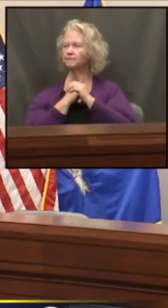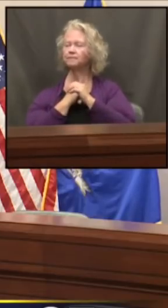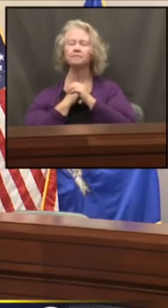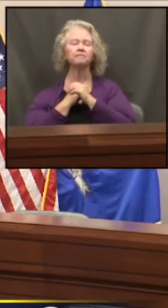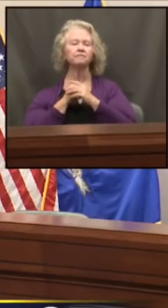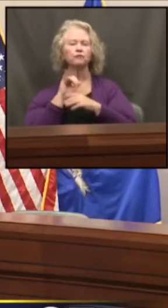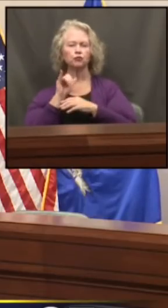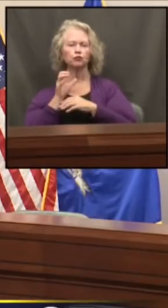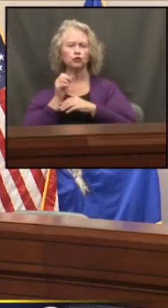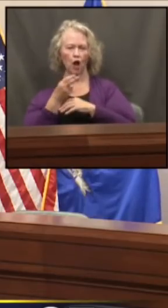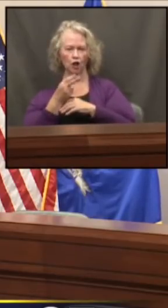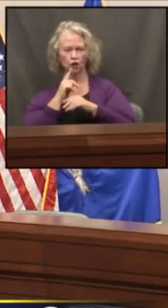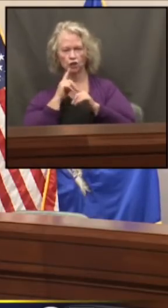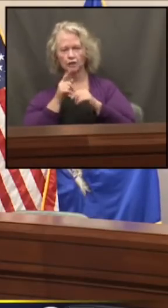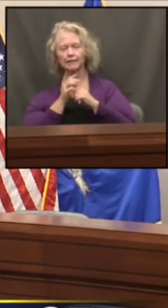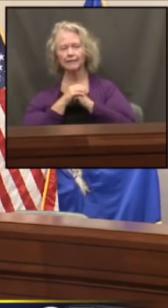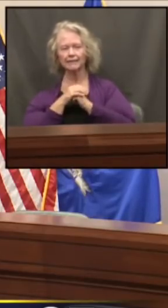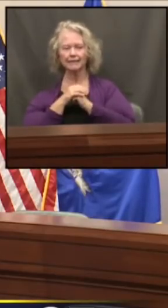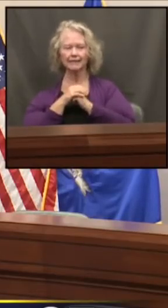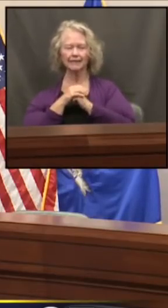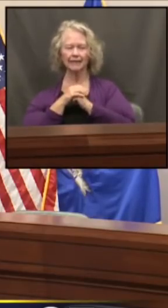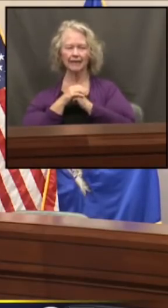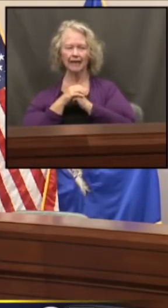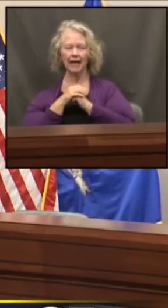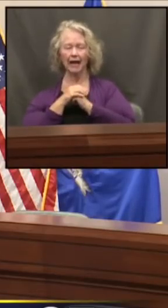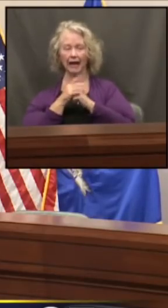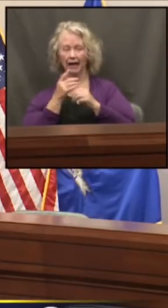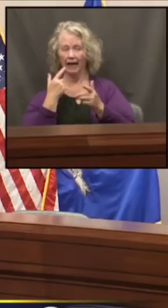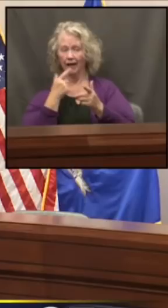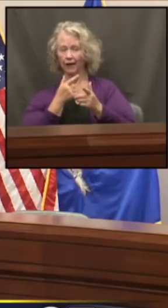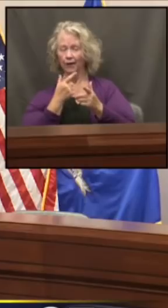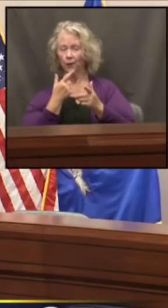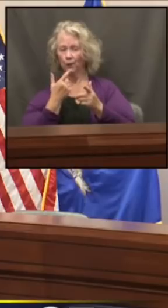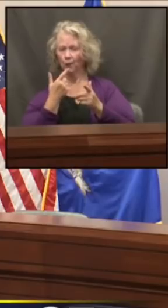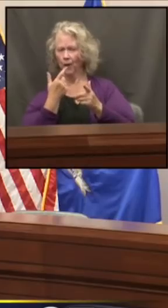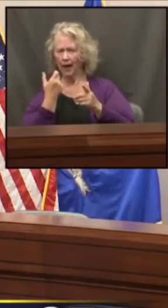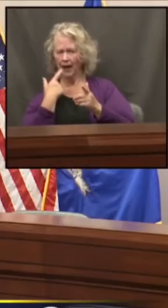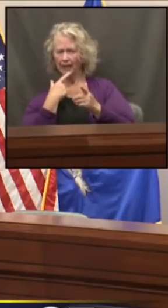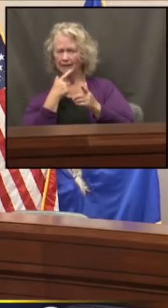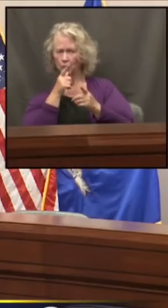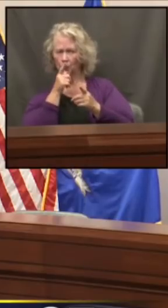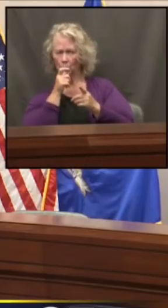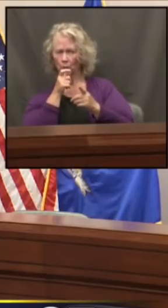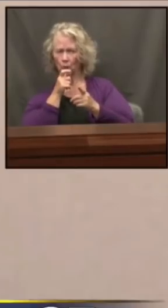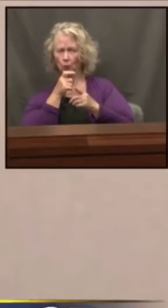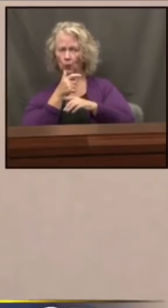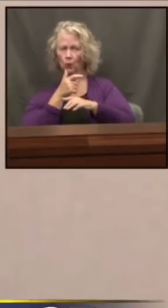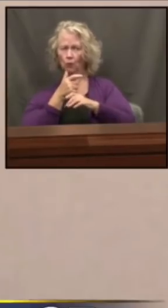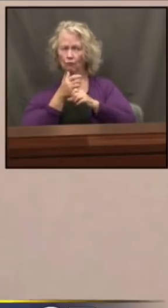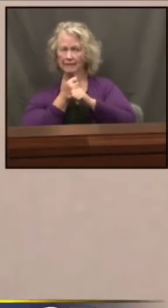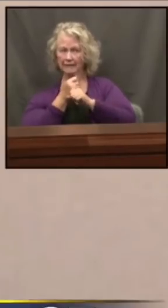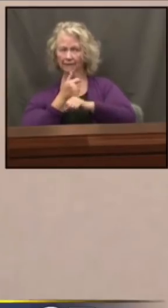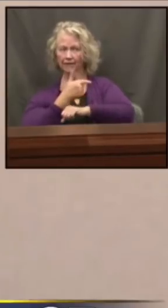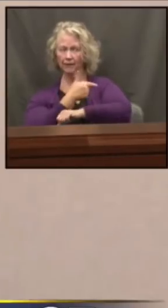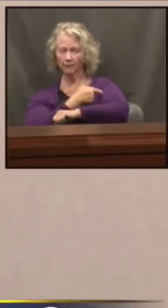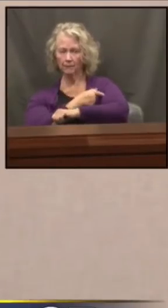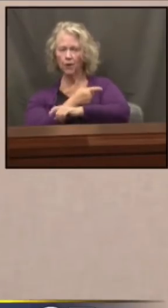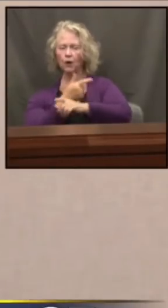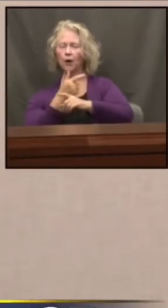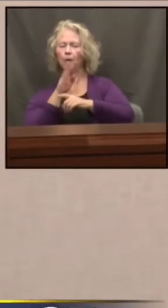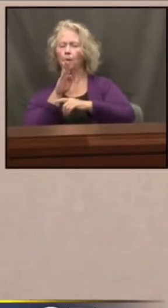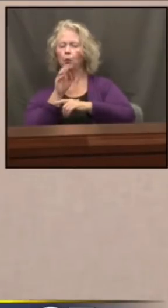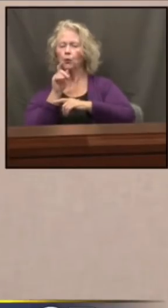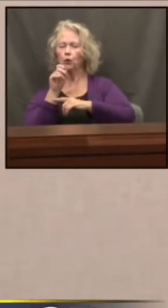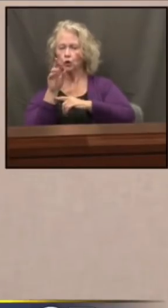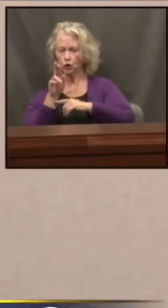So we had a little bit of a hard time hearing you, but I think your question is, are we going to be monitoring who's getting boosters? And the short answer is